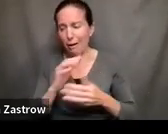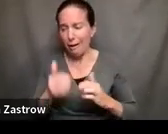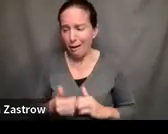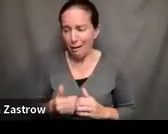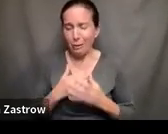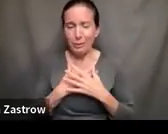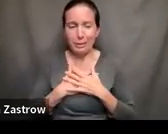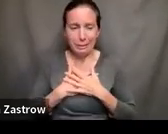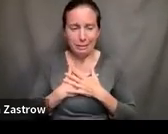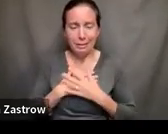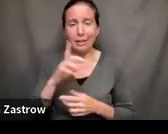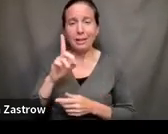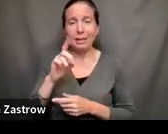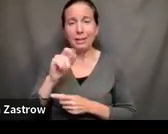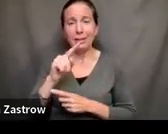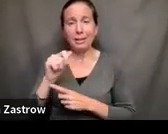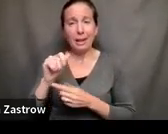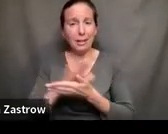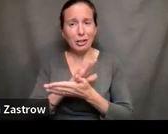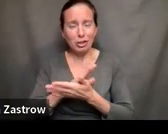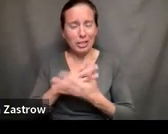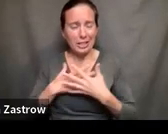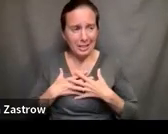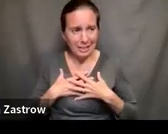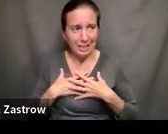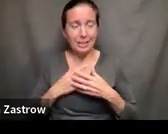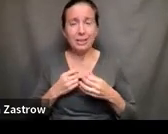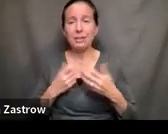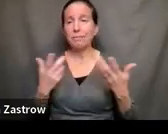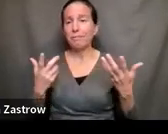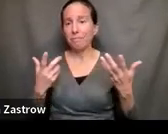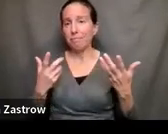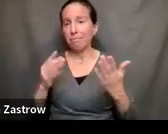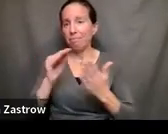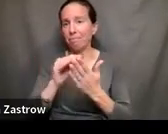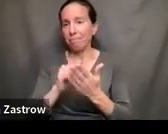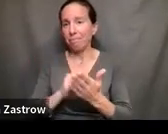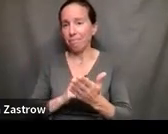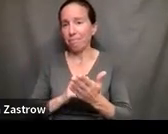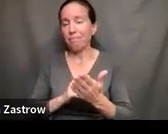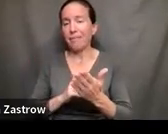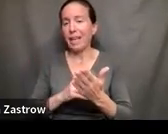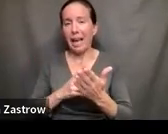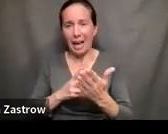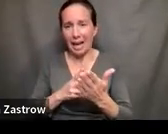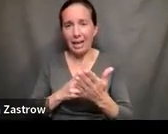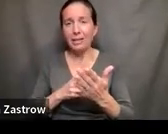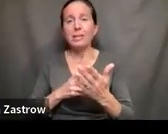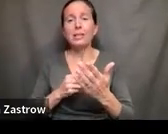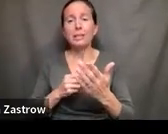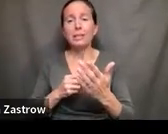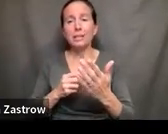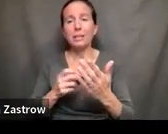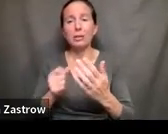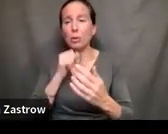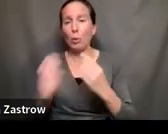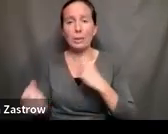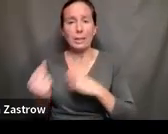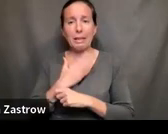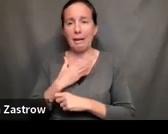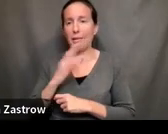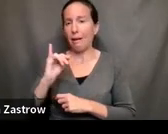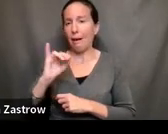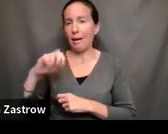kind of questions, if you're struggling to write a goal, let us know. Don't send us an IEP, please, but just send us a